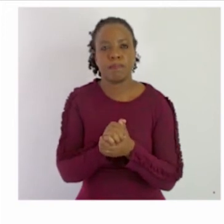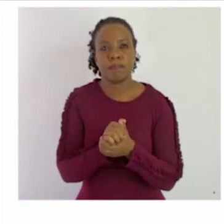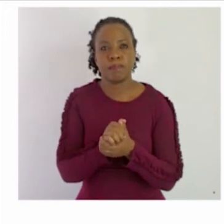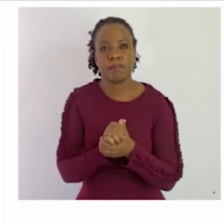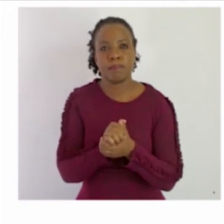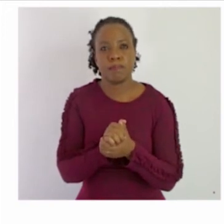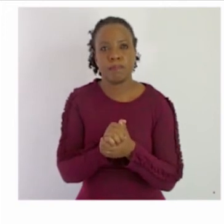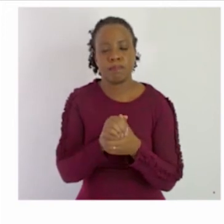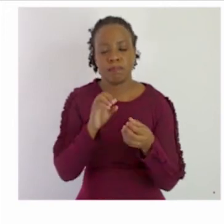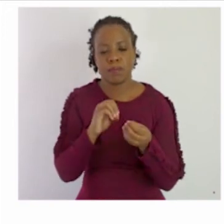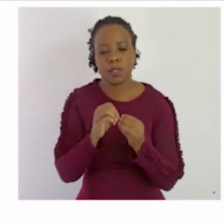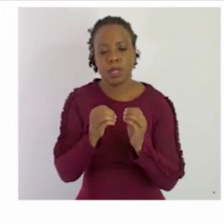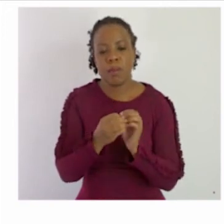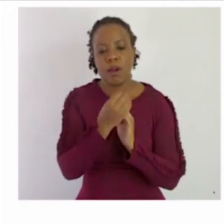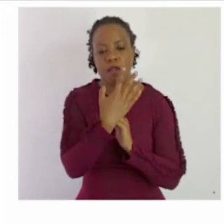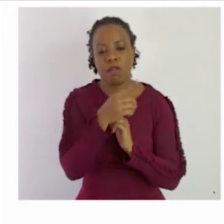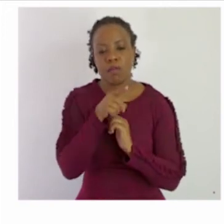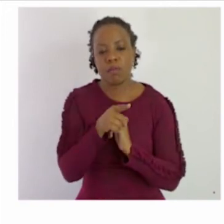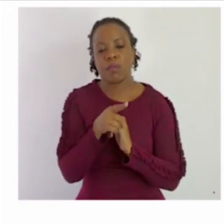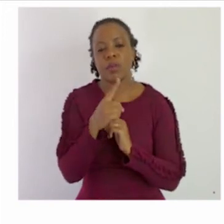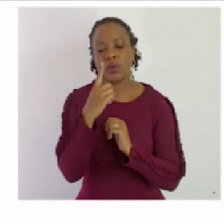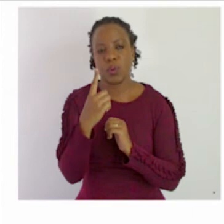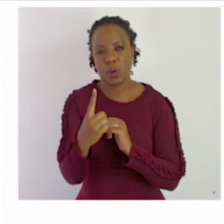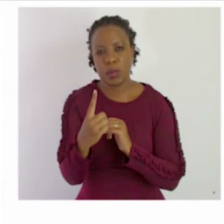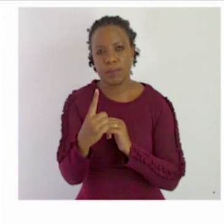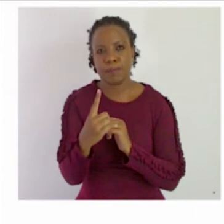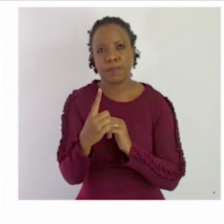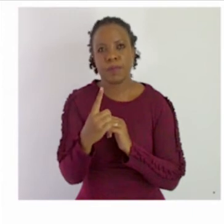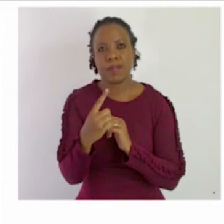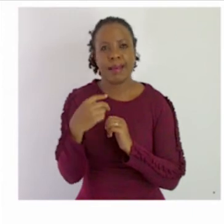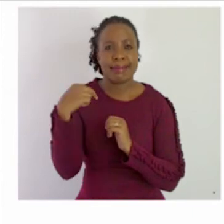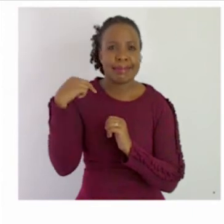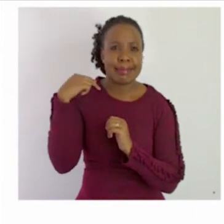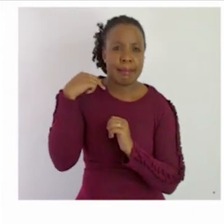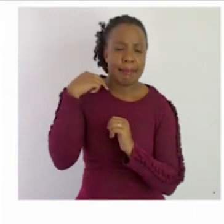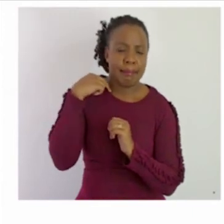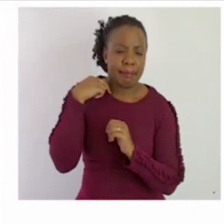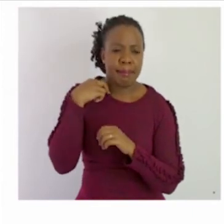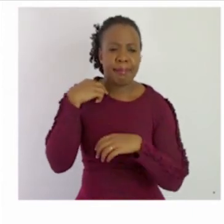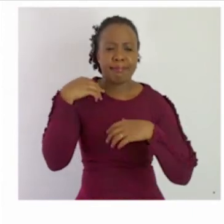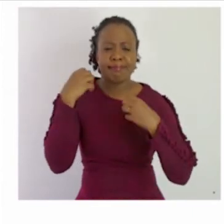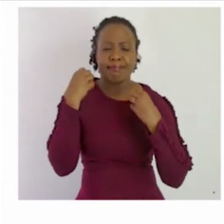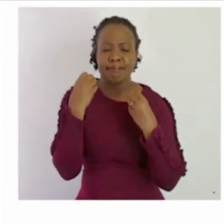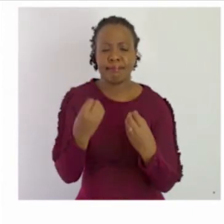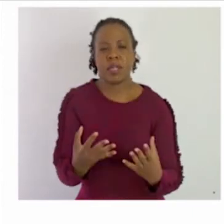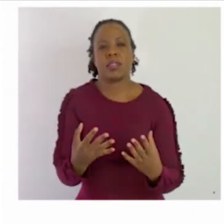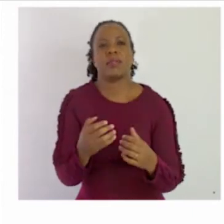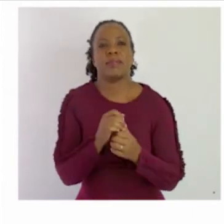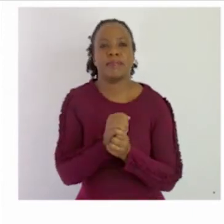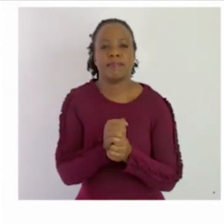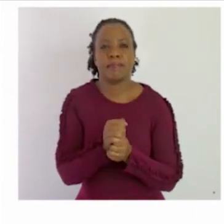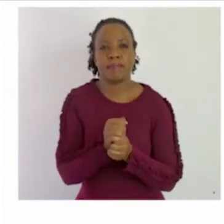Number 1, her disappointment was so intense. Her disappointment was